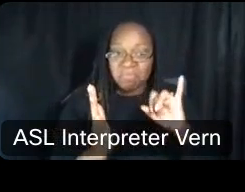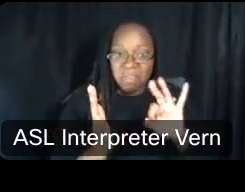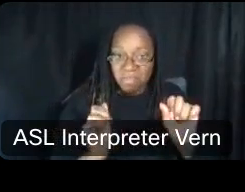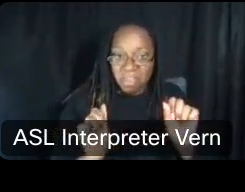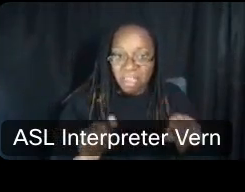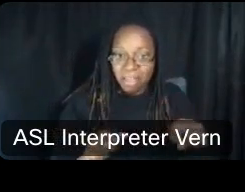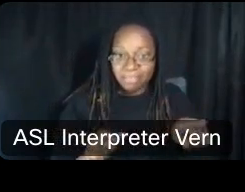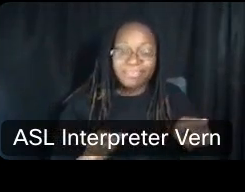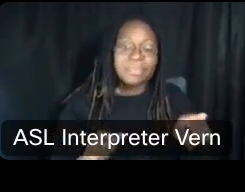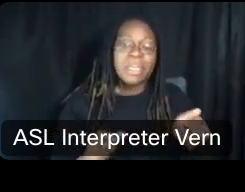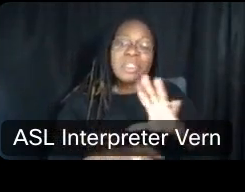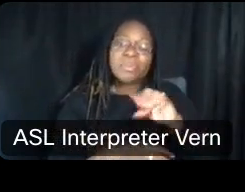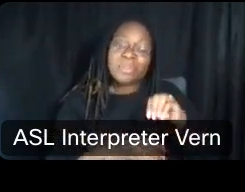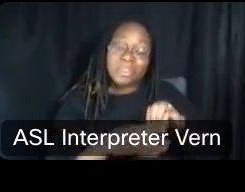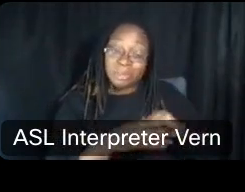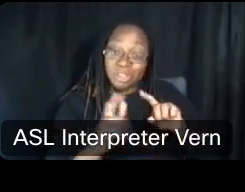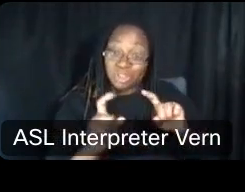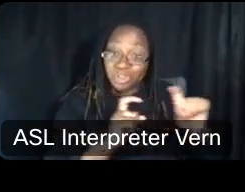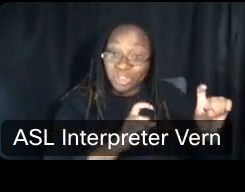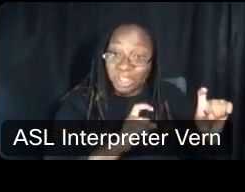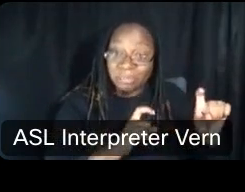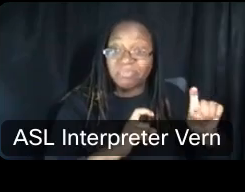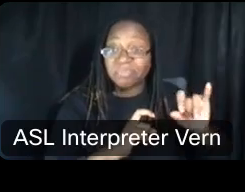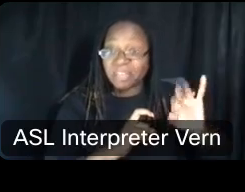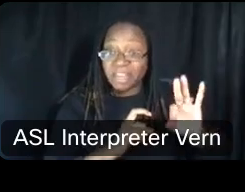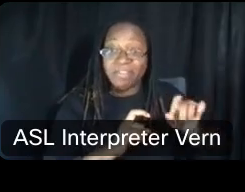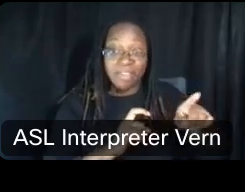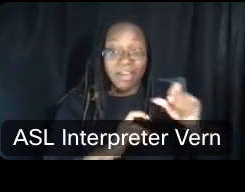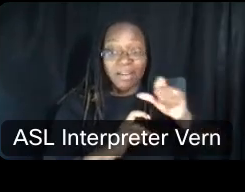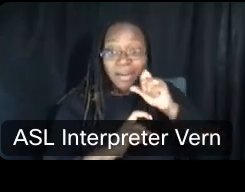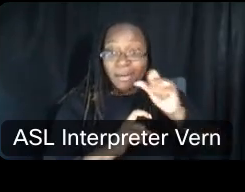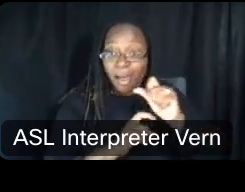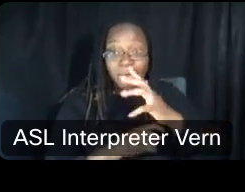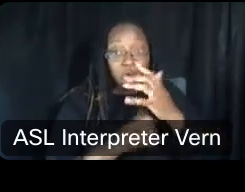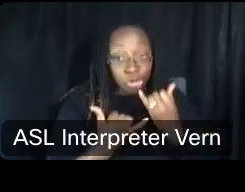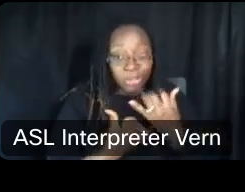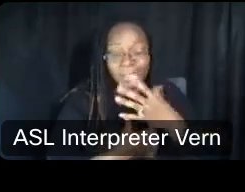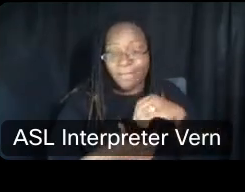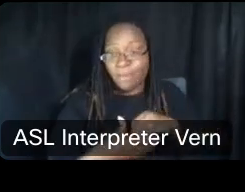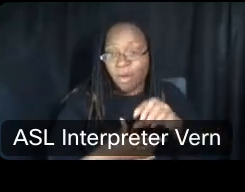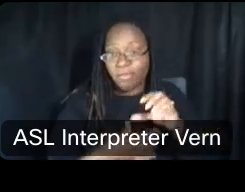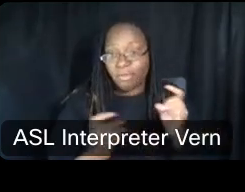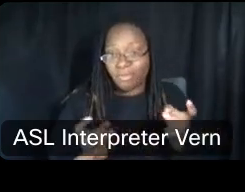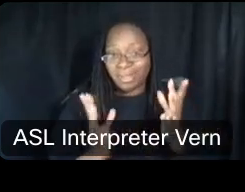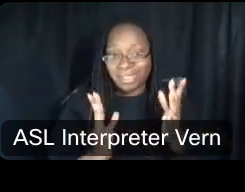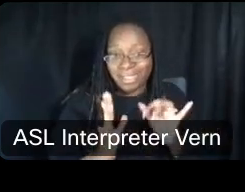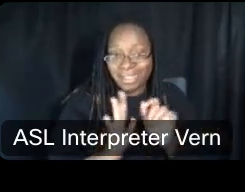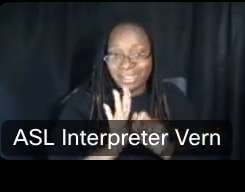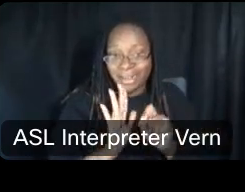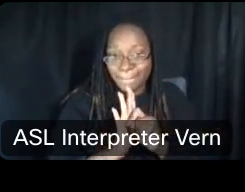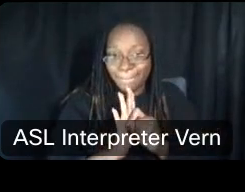that consented to be a part of this research, this is what we learned from them, that 89%